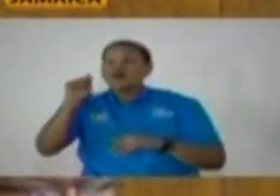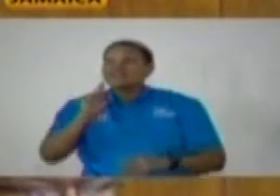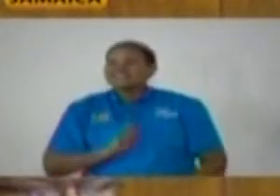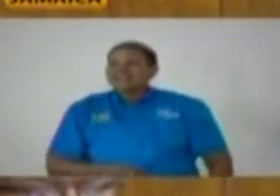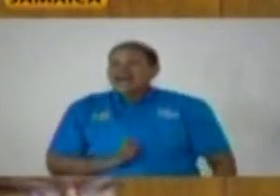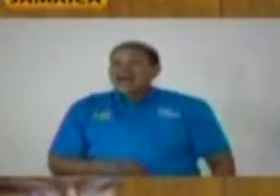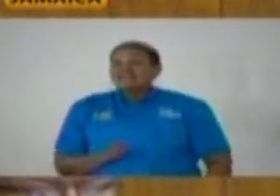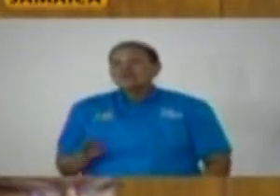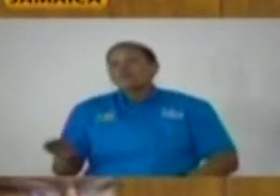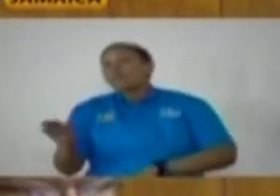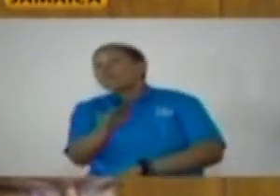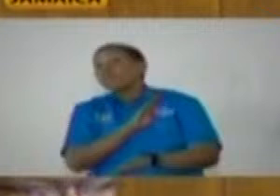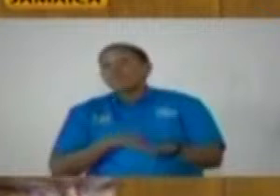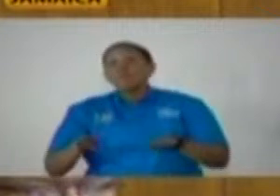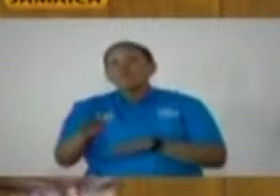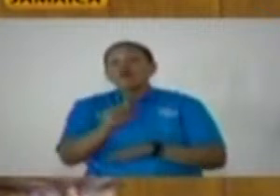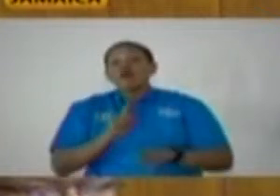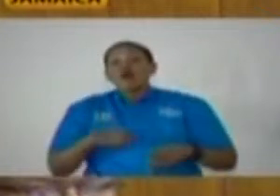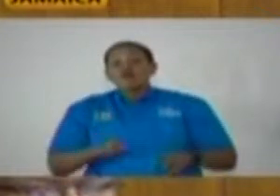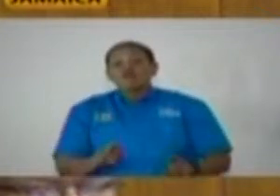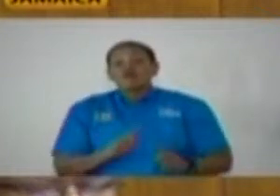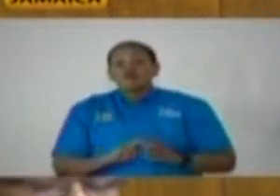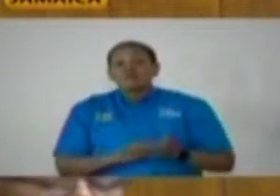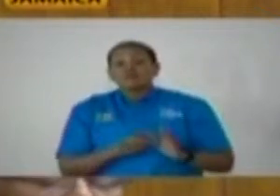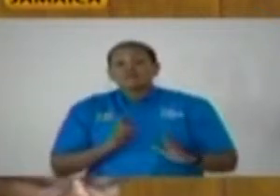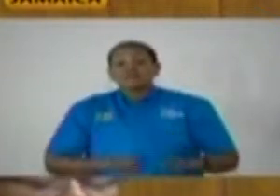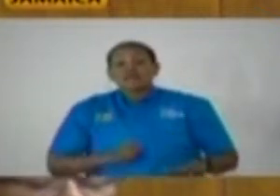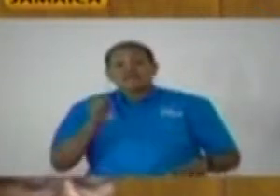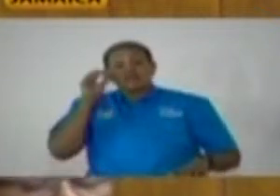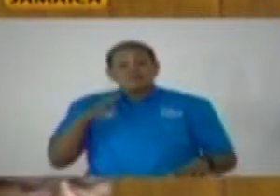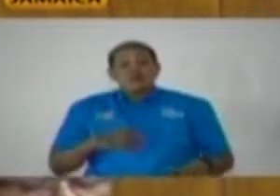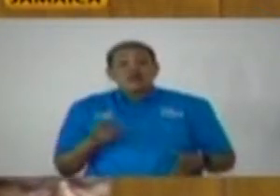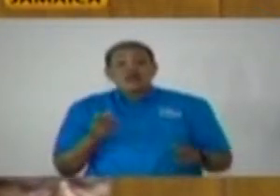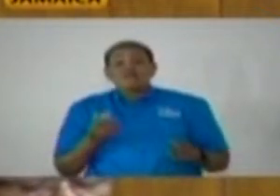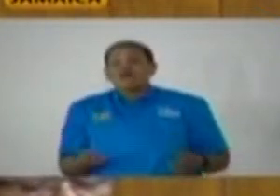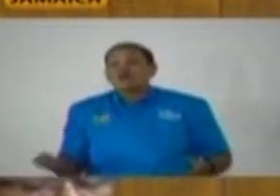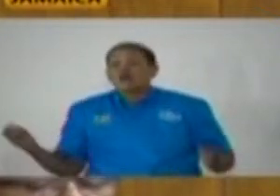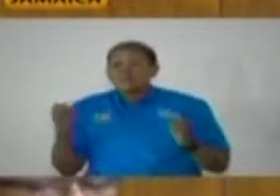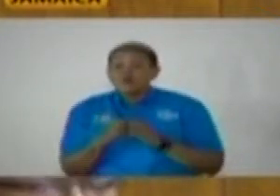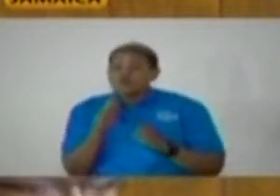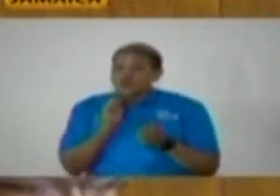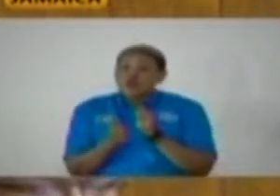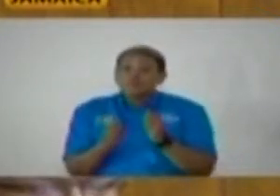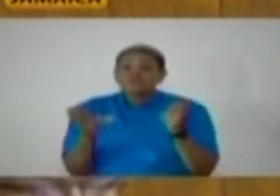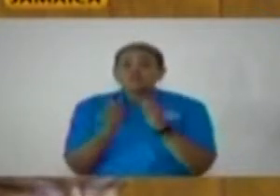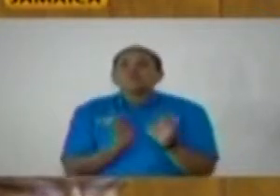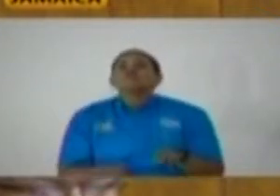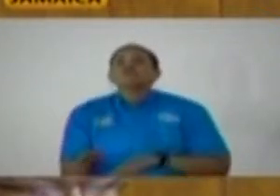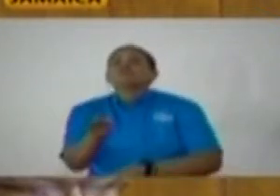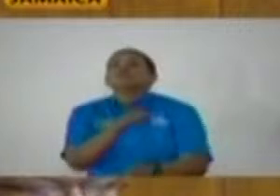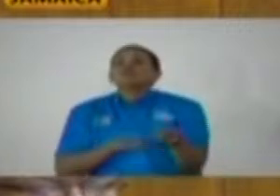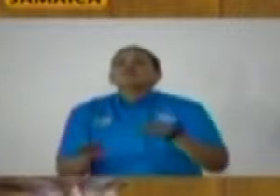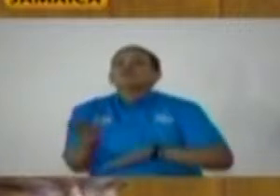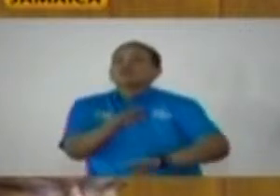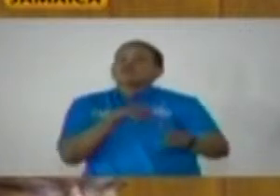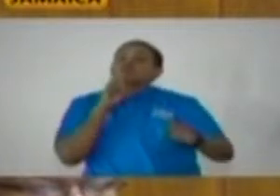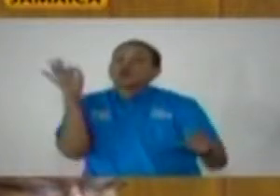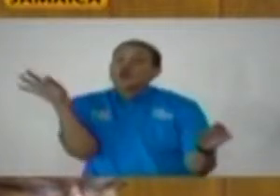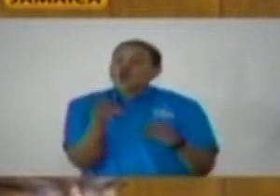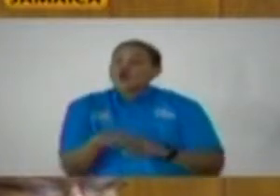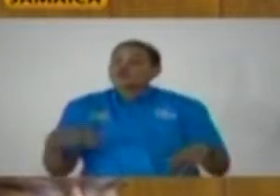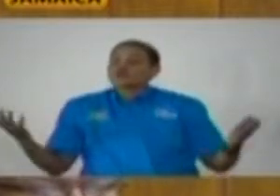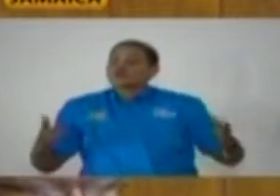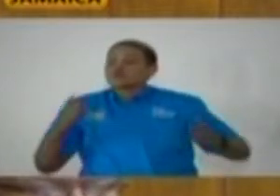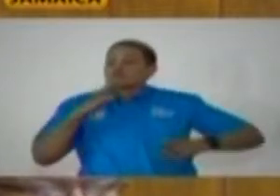road, it means that the taxi man have to hustle harder because I compete with more people. So you contribute to